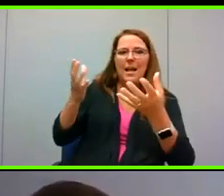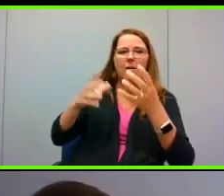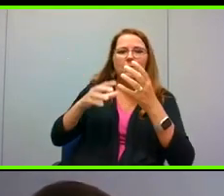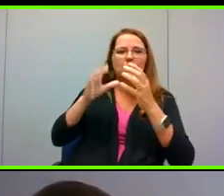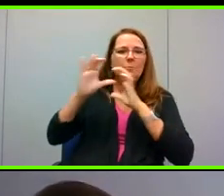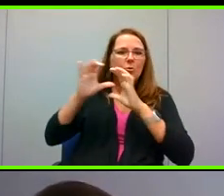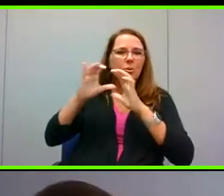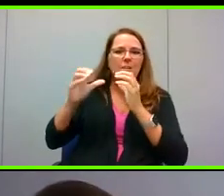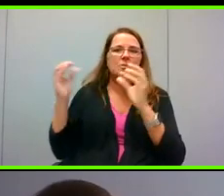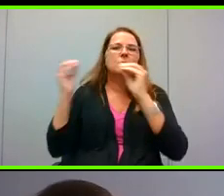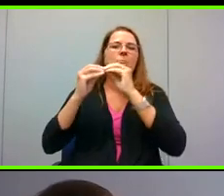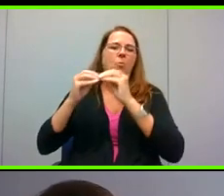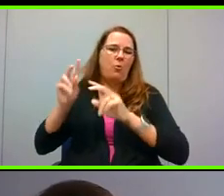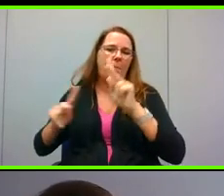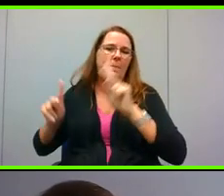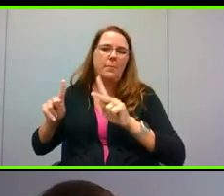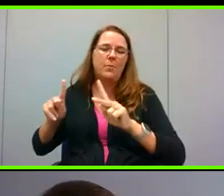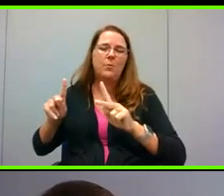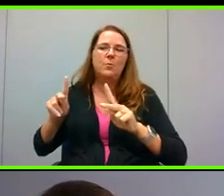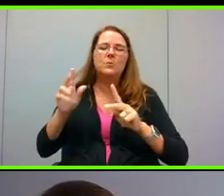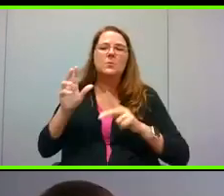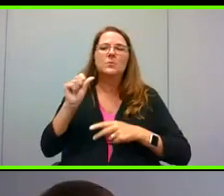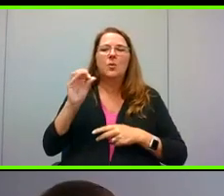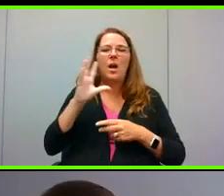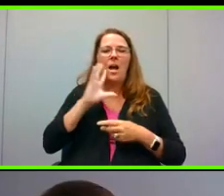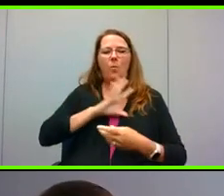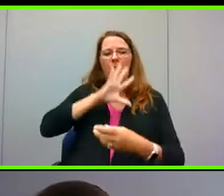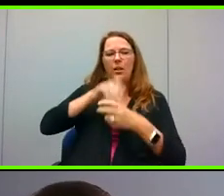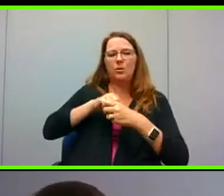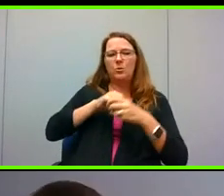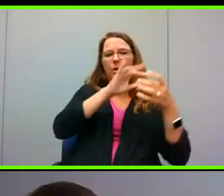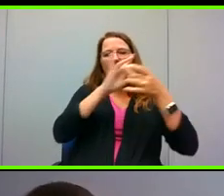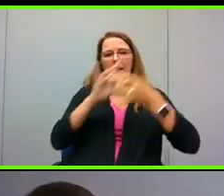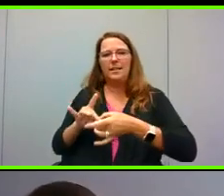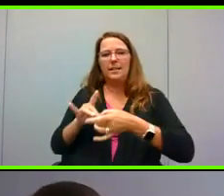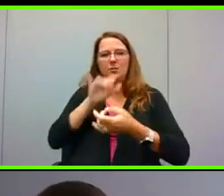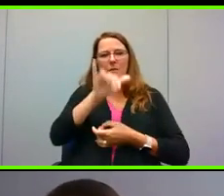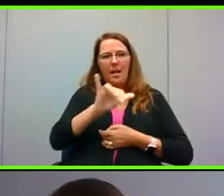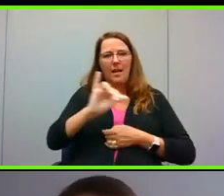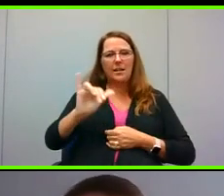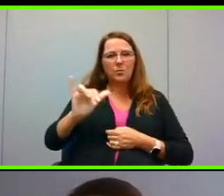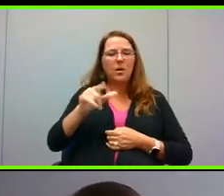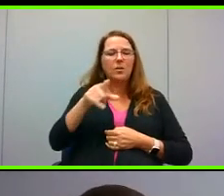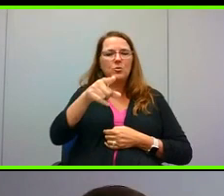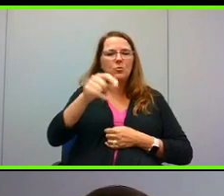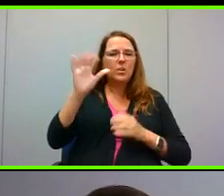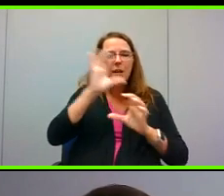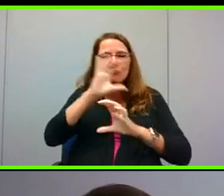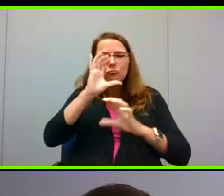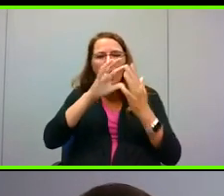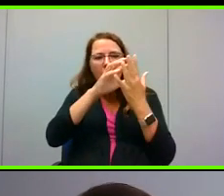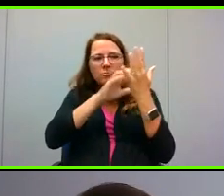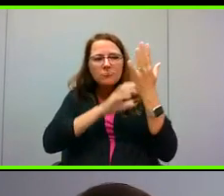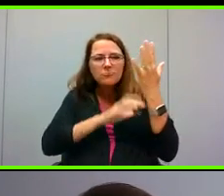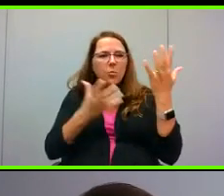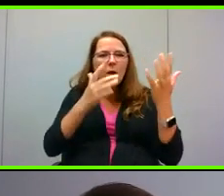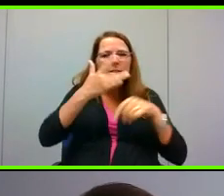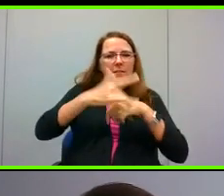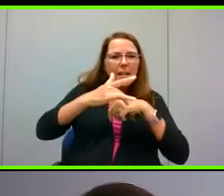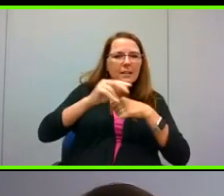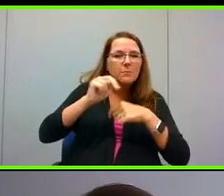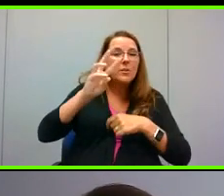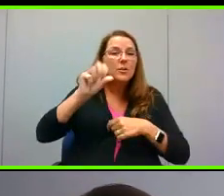more individuals. So I'll include a link to that as well. And so you can sort of browse the menu of available newsletters you can